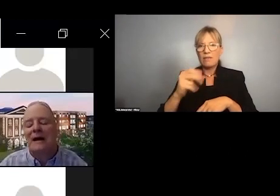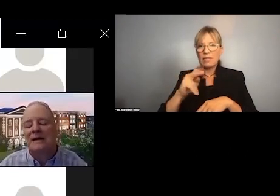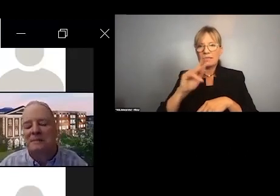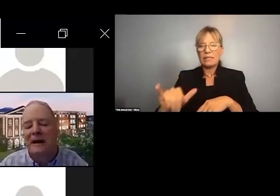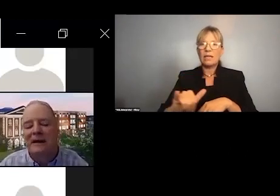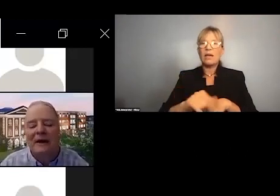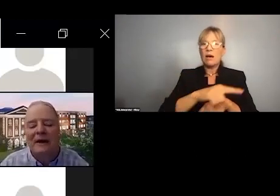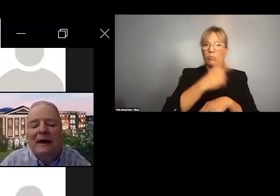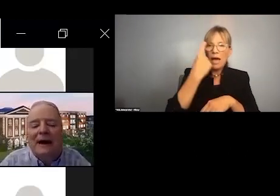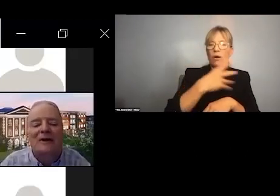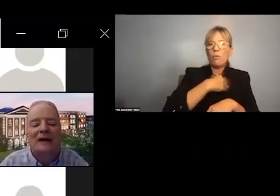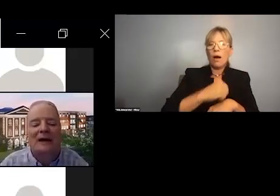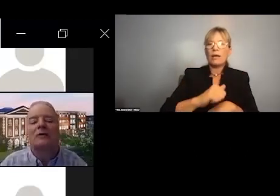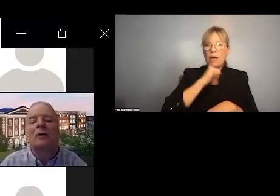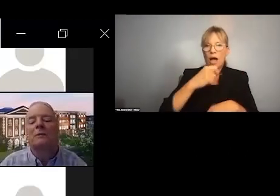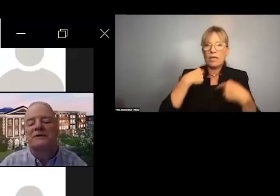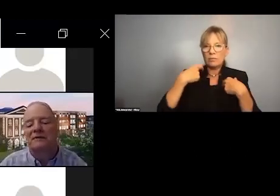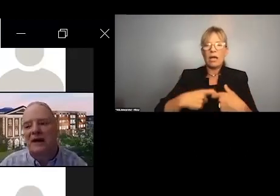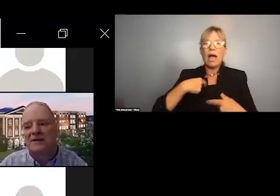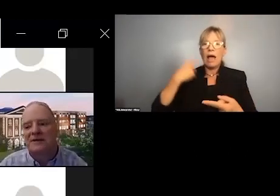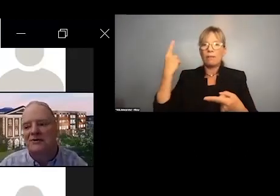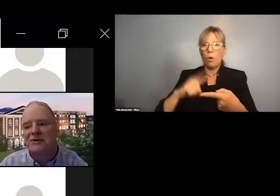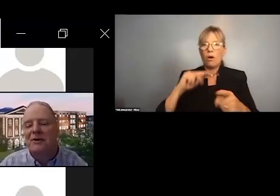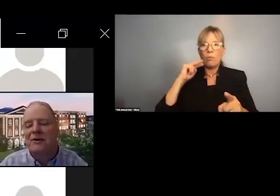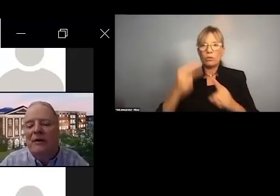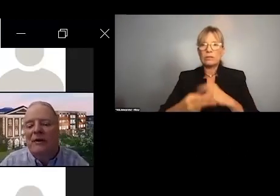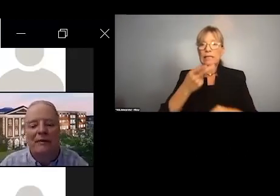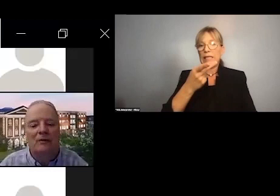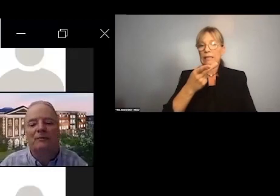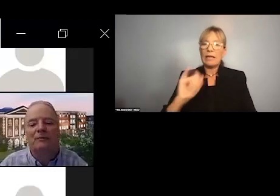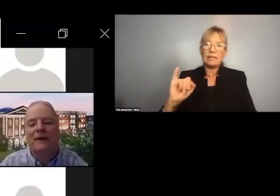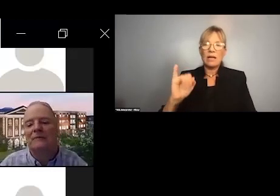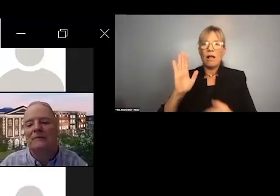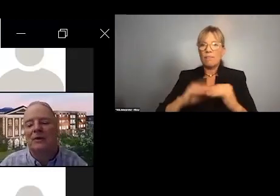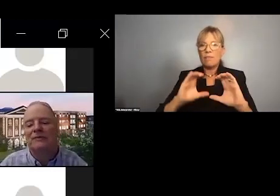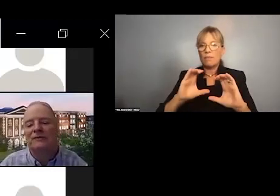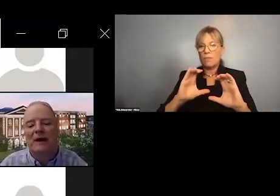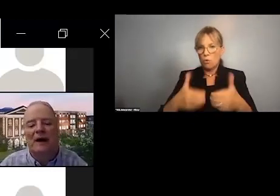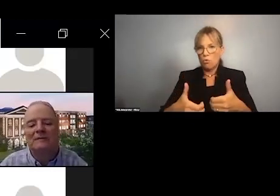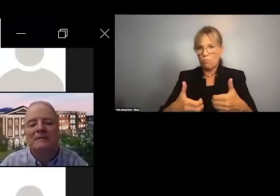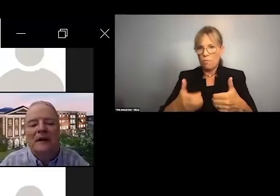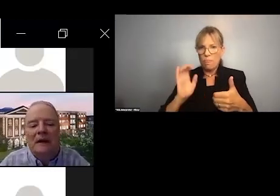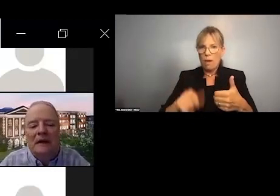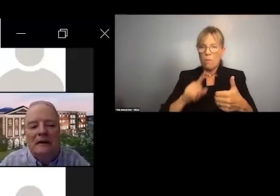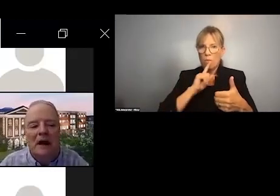white non-Hispanics actually had lower perceived isolation than the group that was